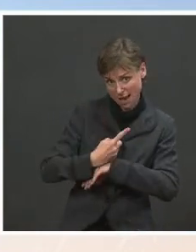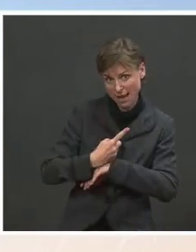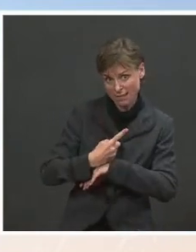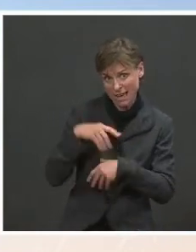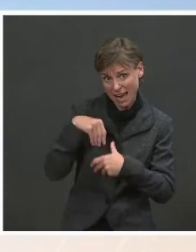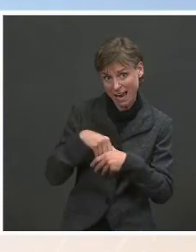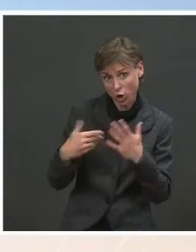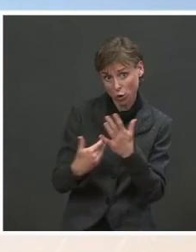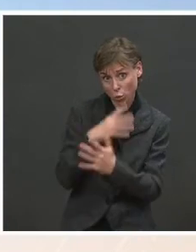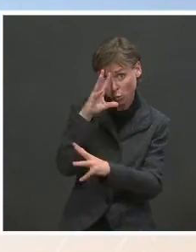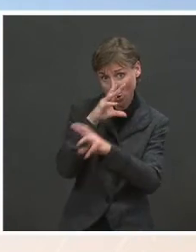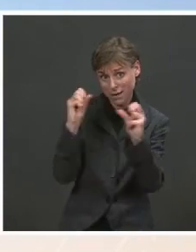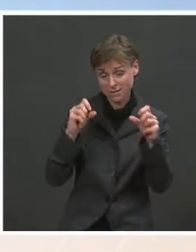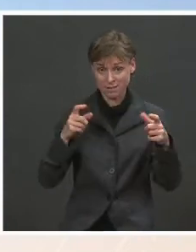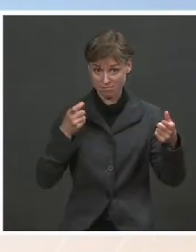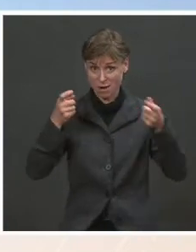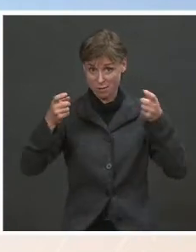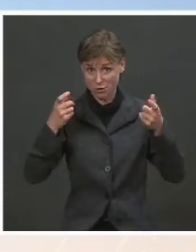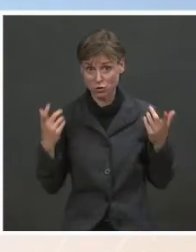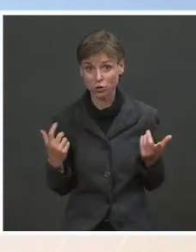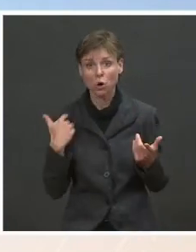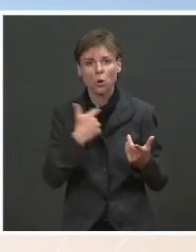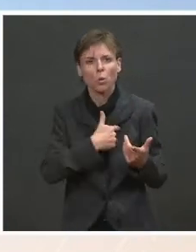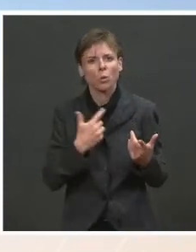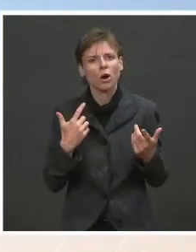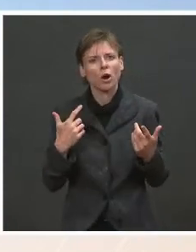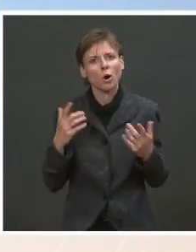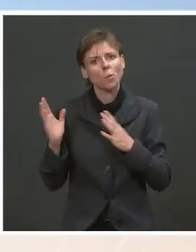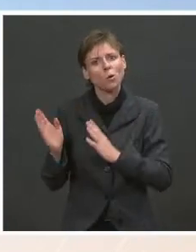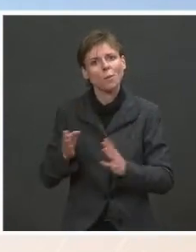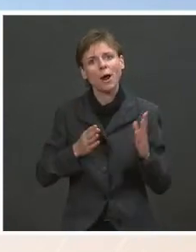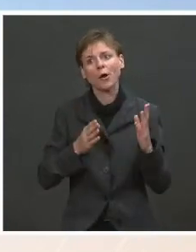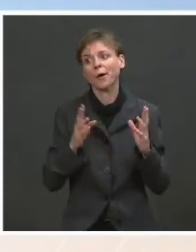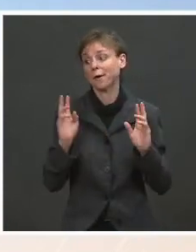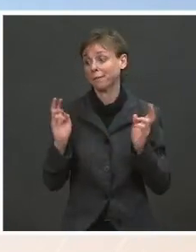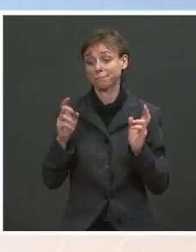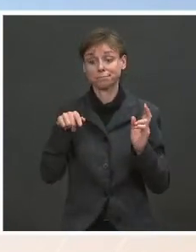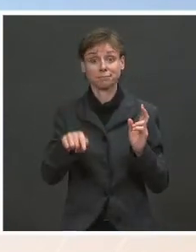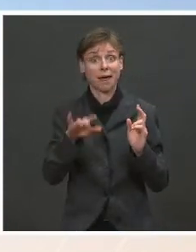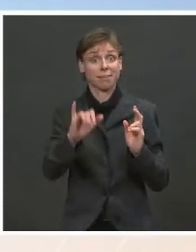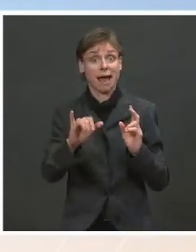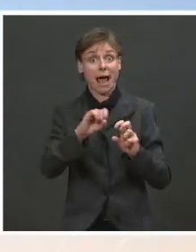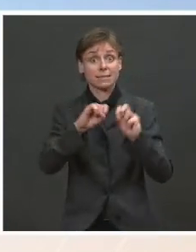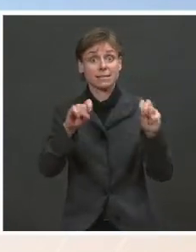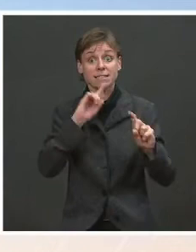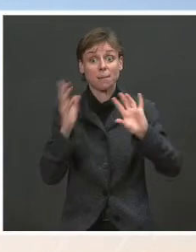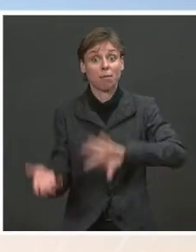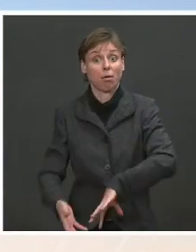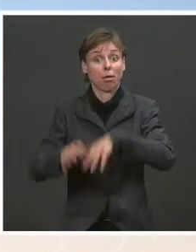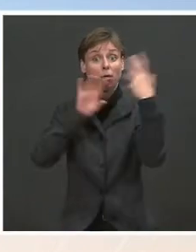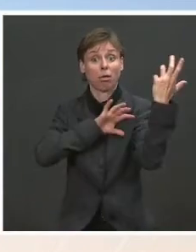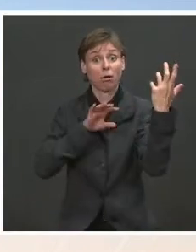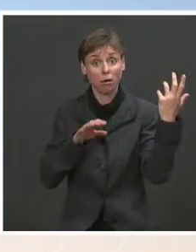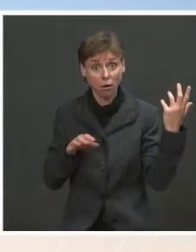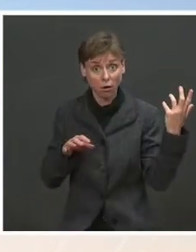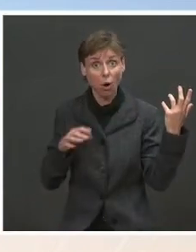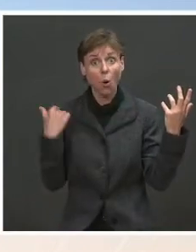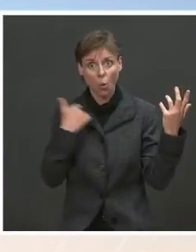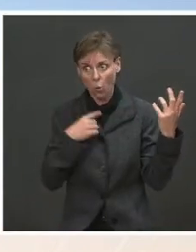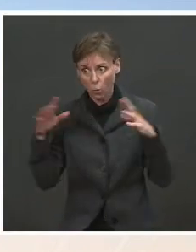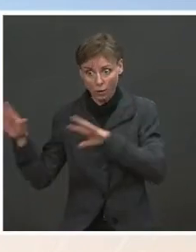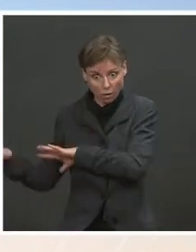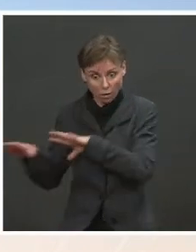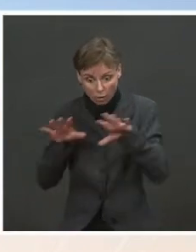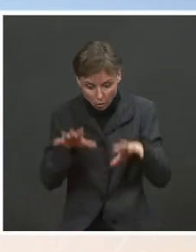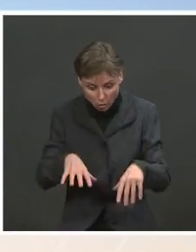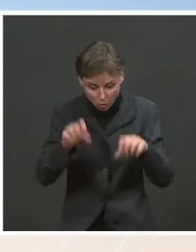to repair what has been an unprepared and dismantled system. It's going to take some time. Our